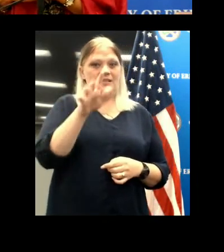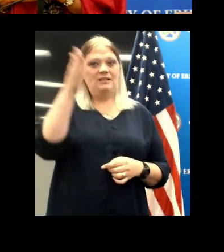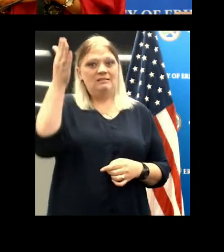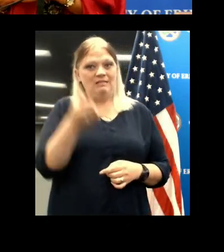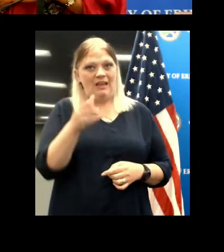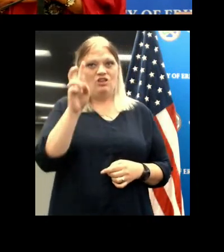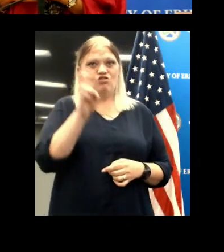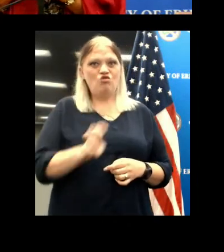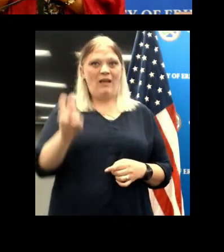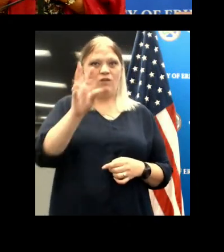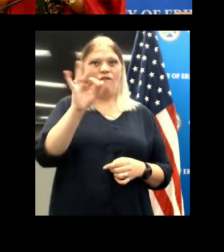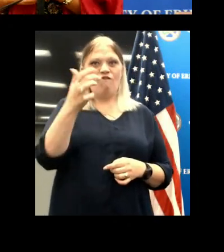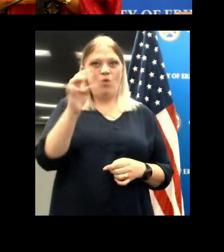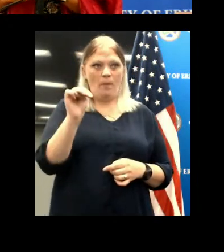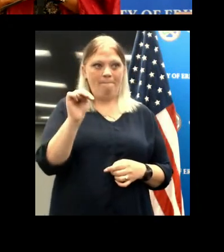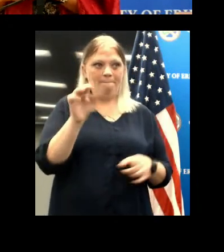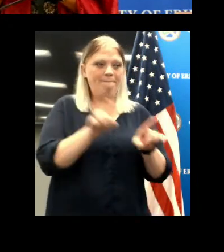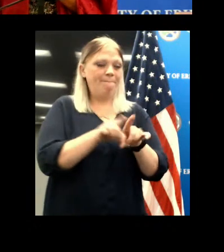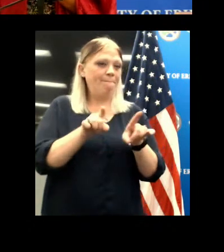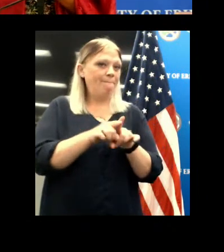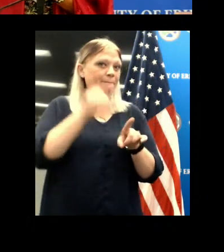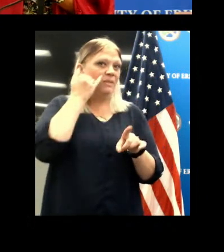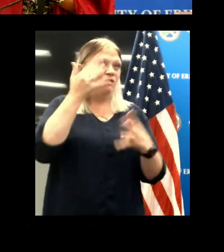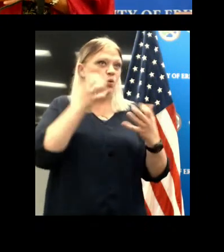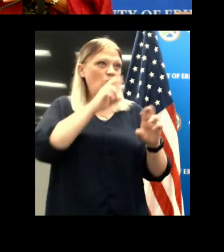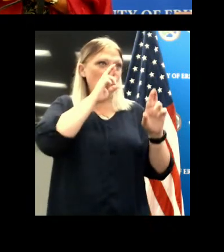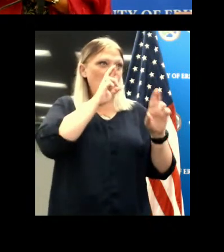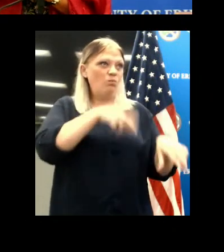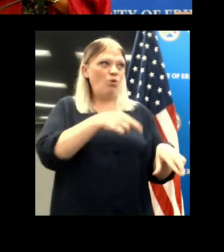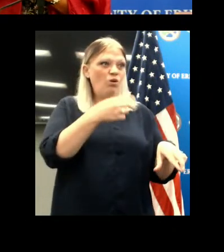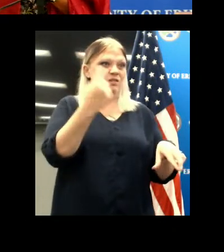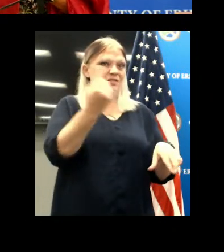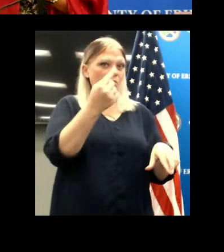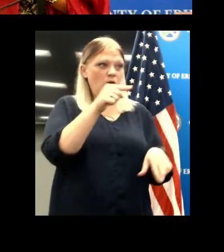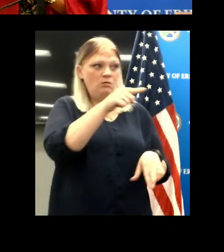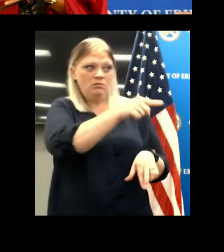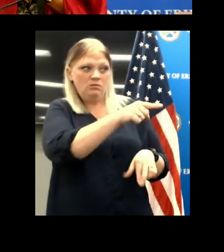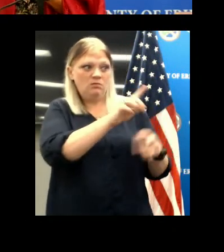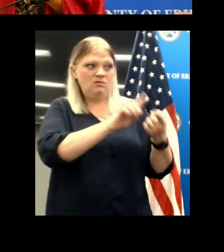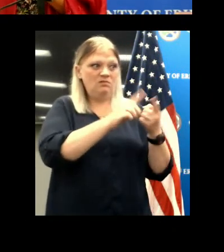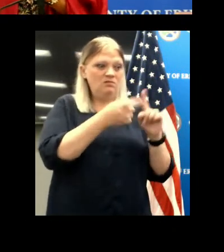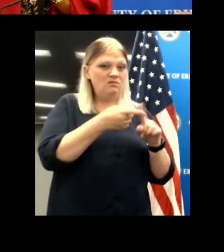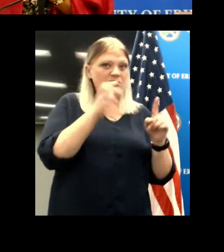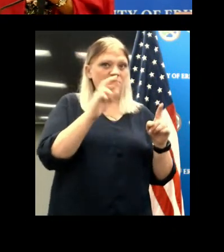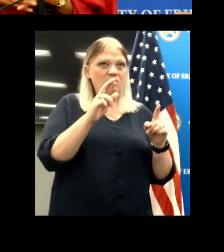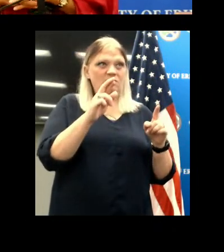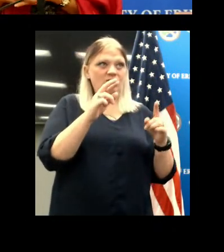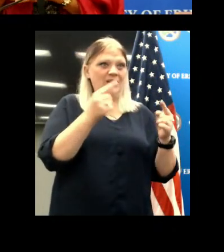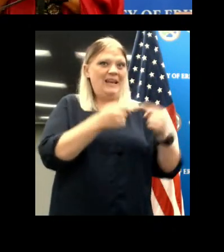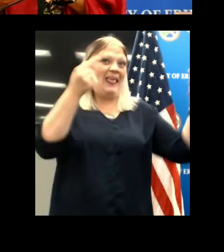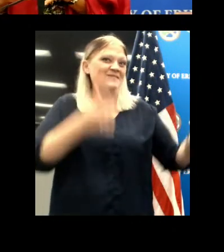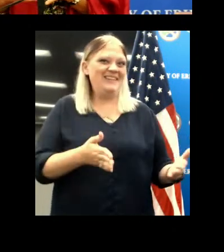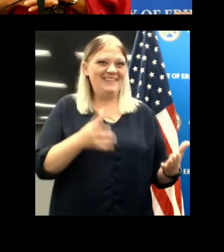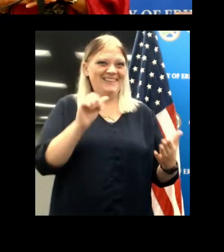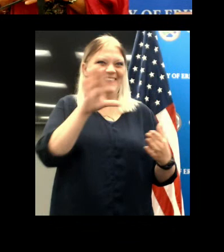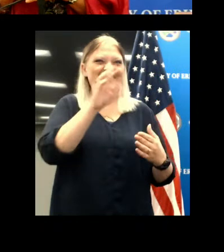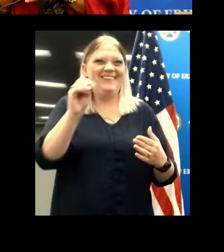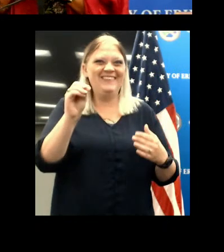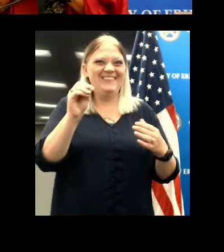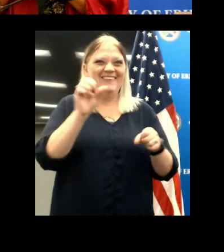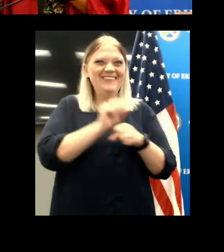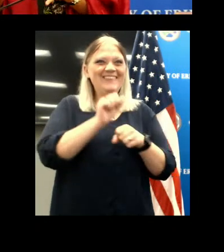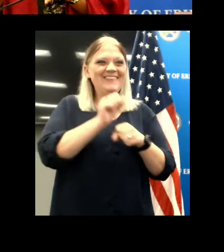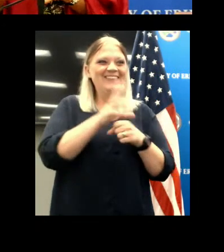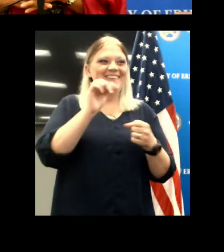erie.gov/COVID-19/travel form. Also, if you want to report somebody, a friend or an enemy or a coworker